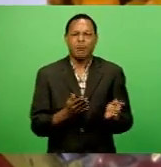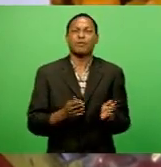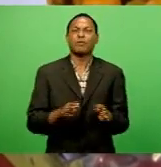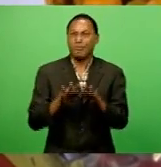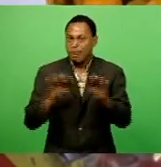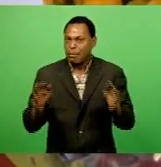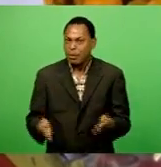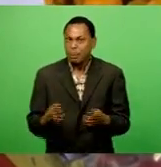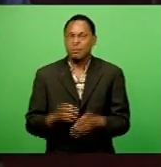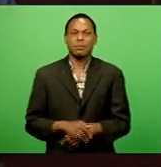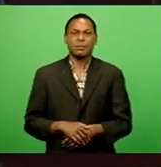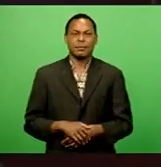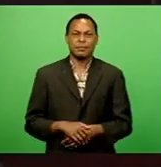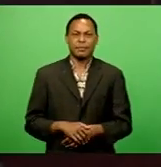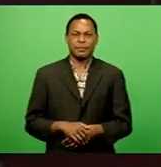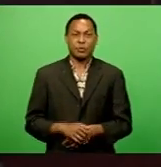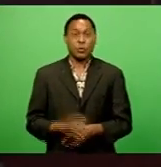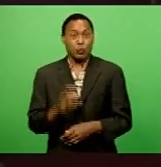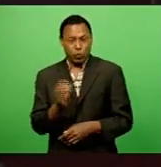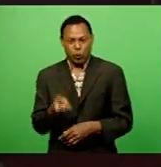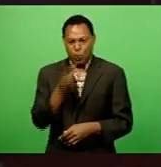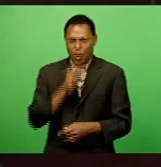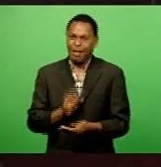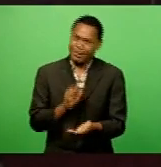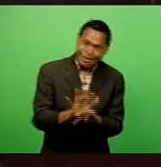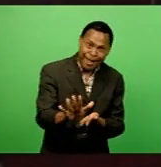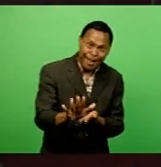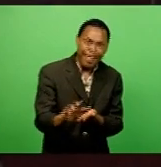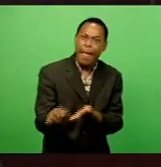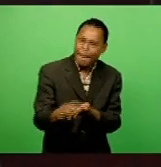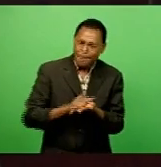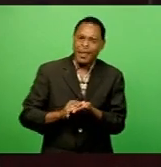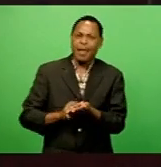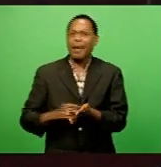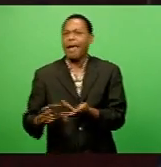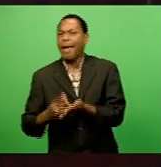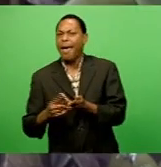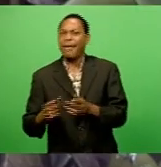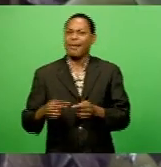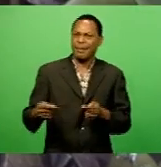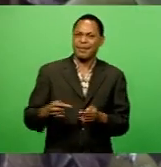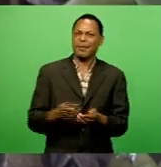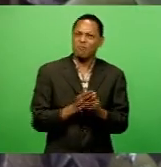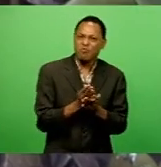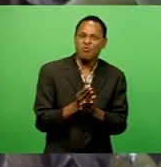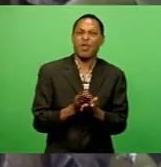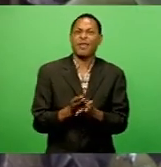that we can sell and get our things too, like bread and butter. Yeah.